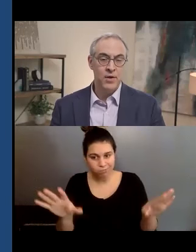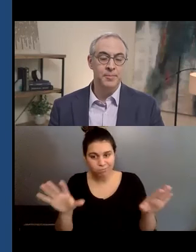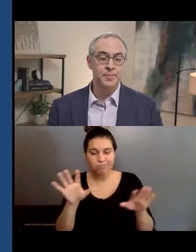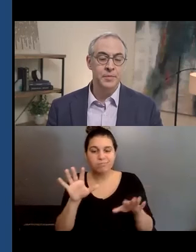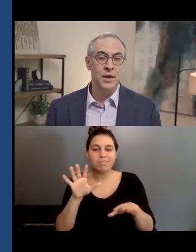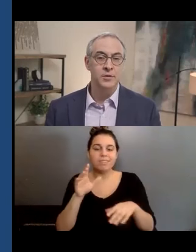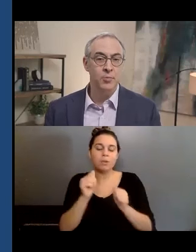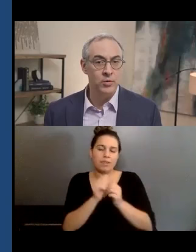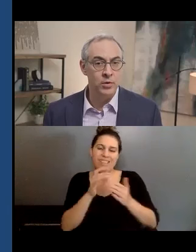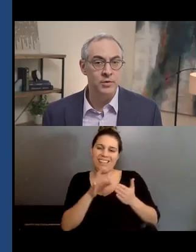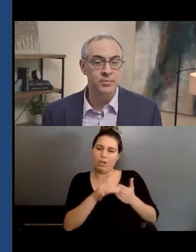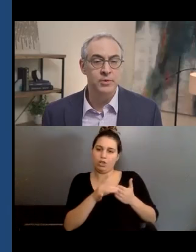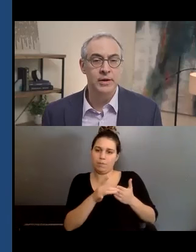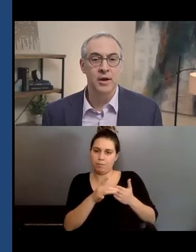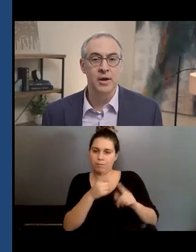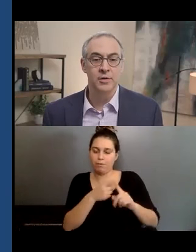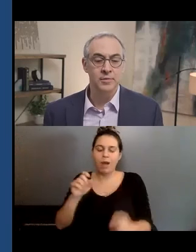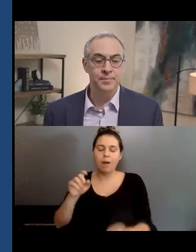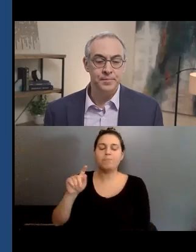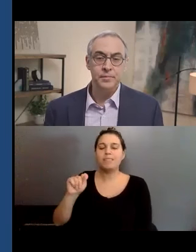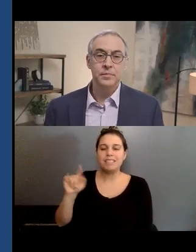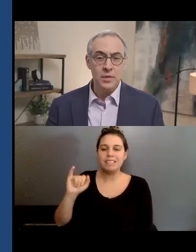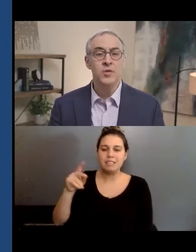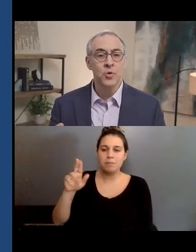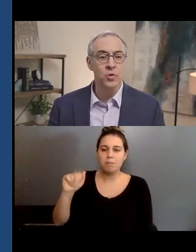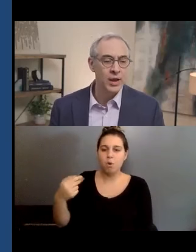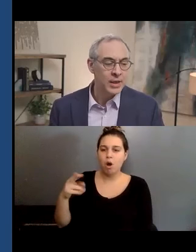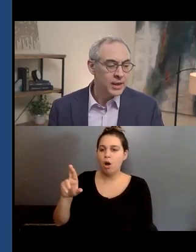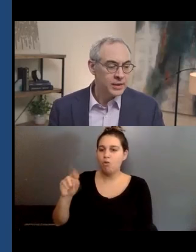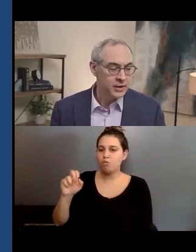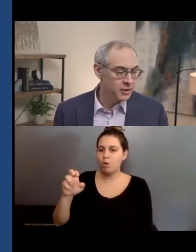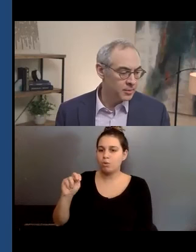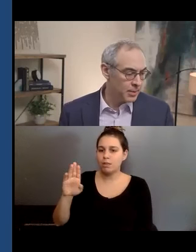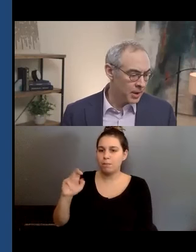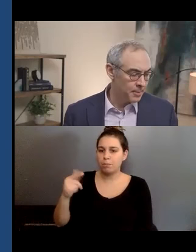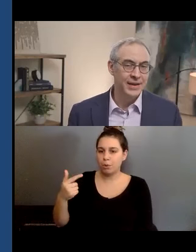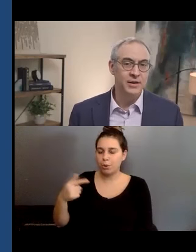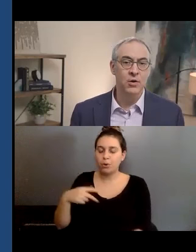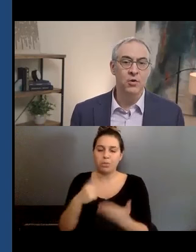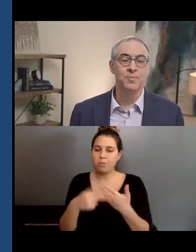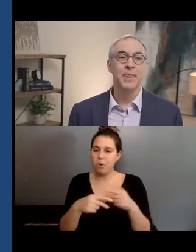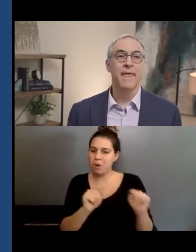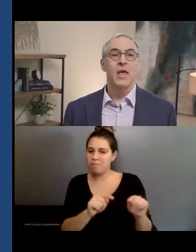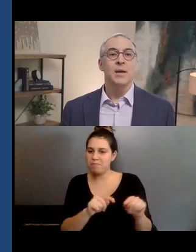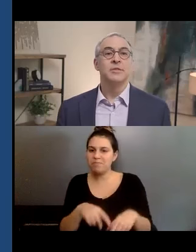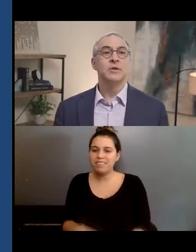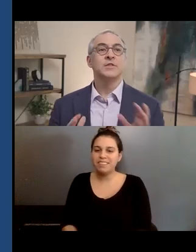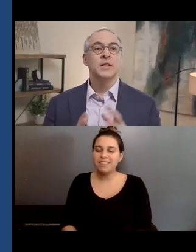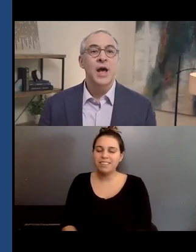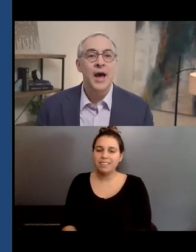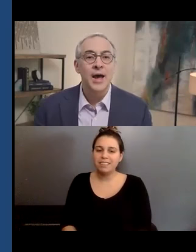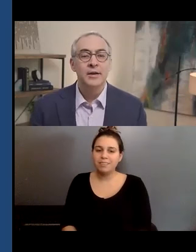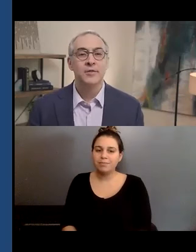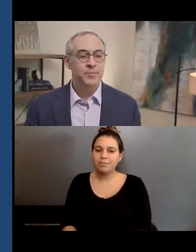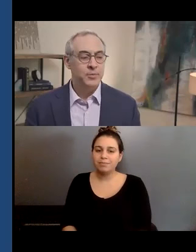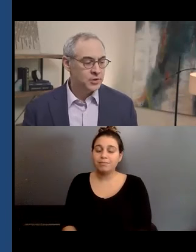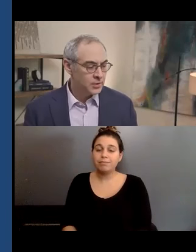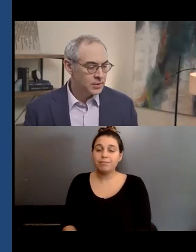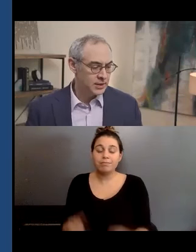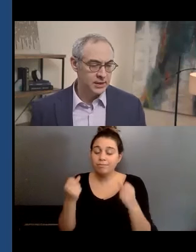leadership from Zipporah Rosenberg and others, the program here back at home. There is a lot